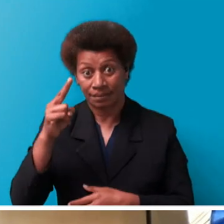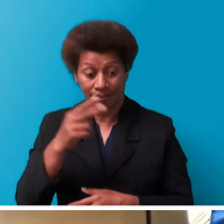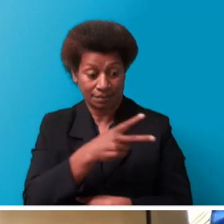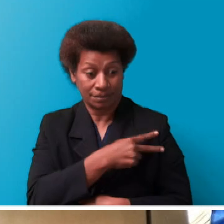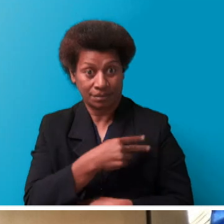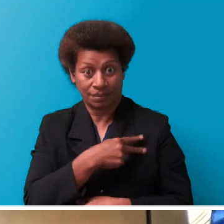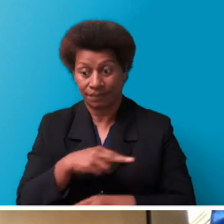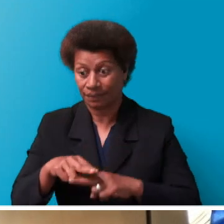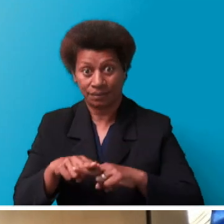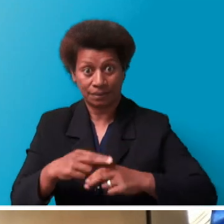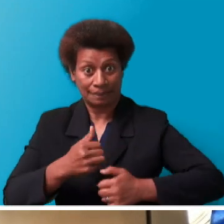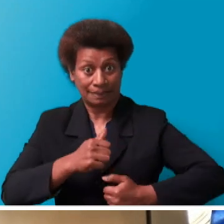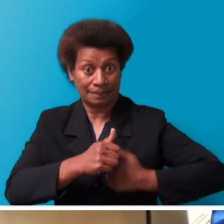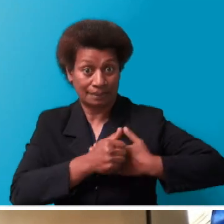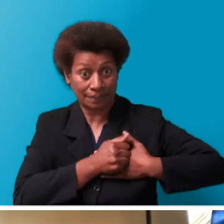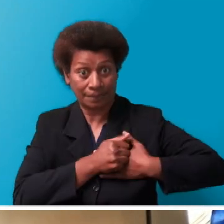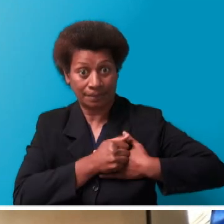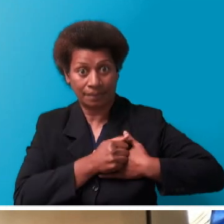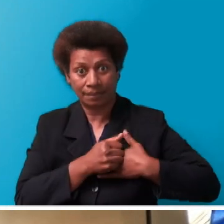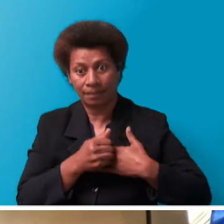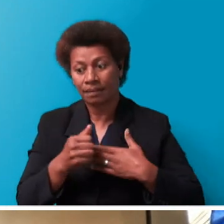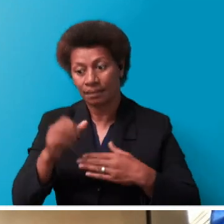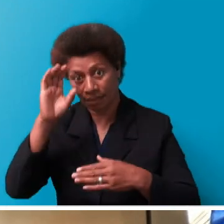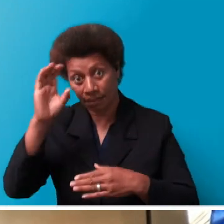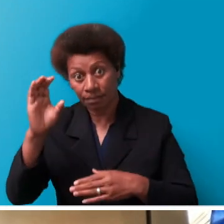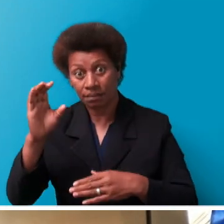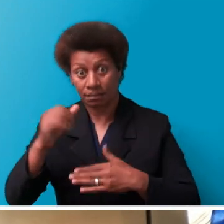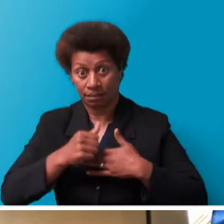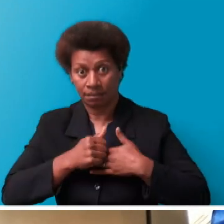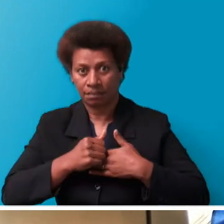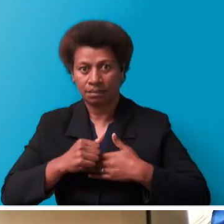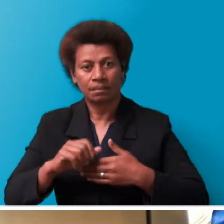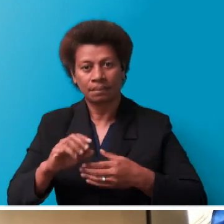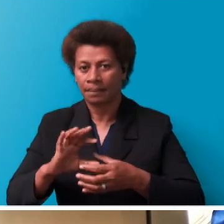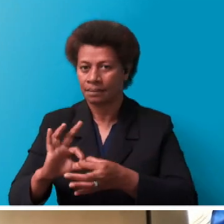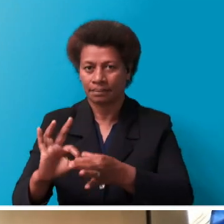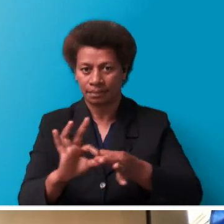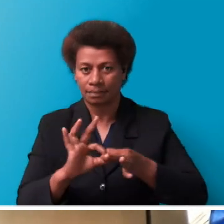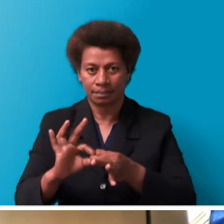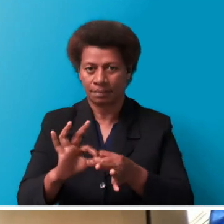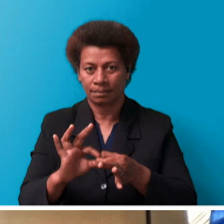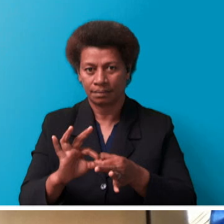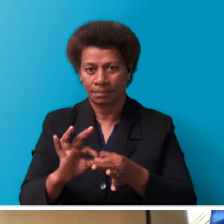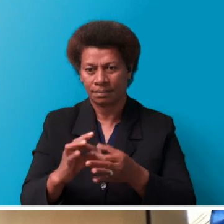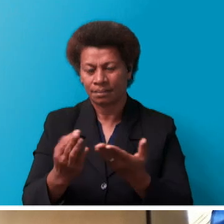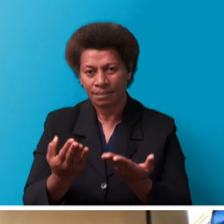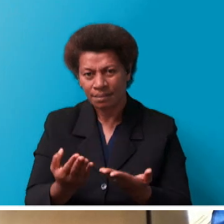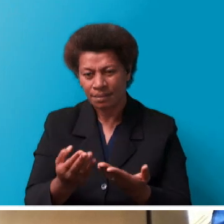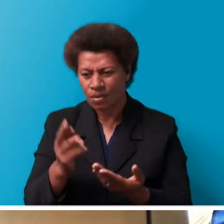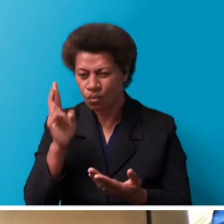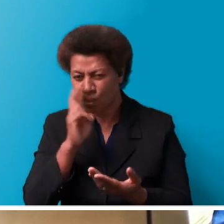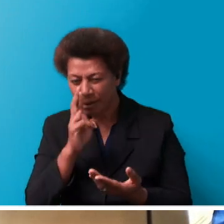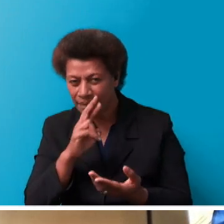and national unity go hand in hand. A country divided along racial, economic, or political